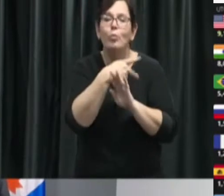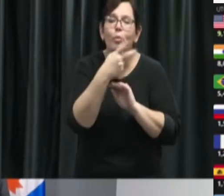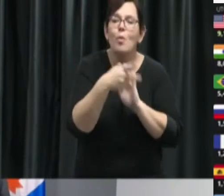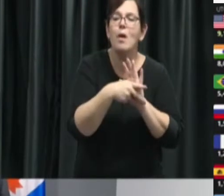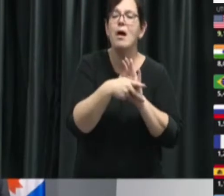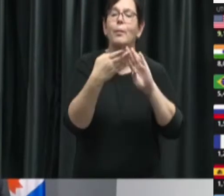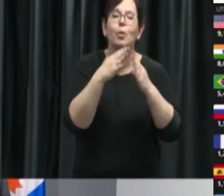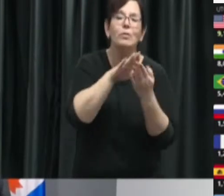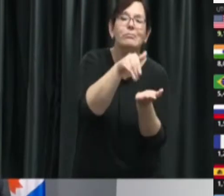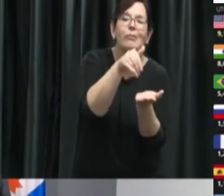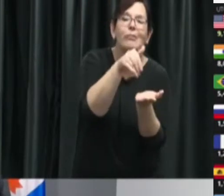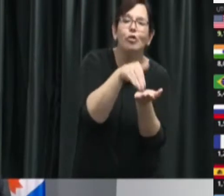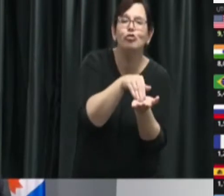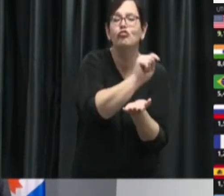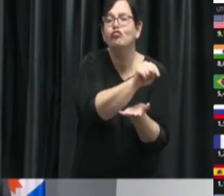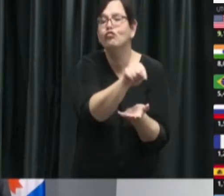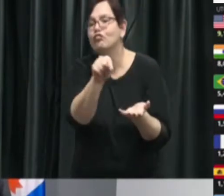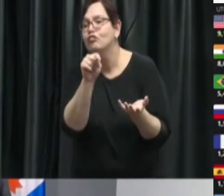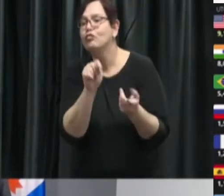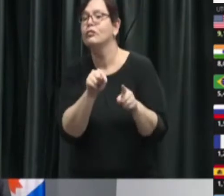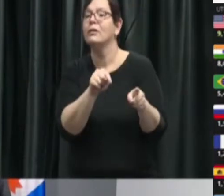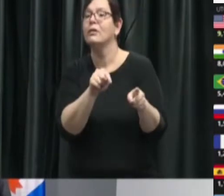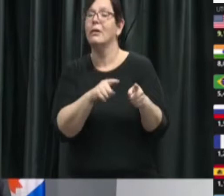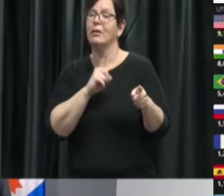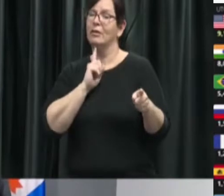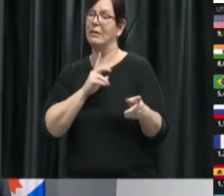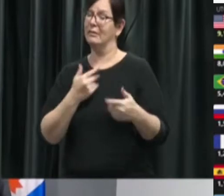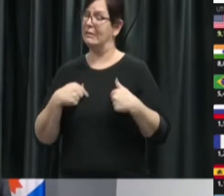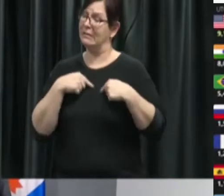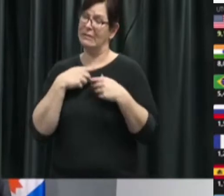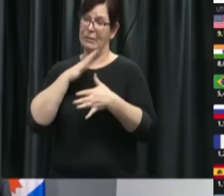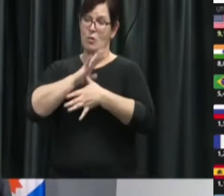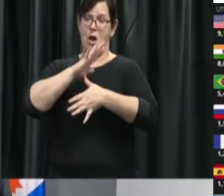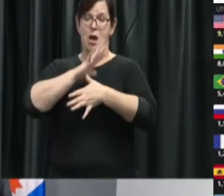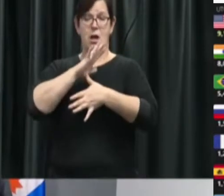an area of priority attention in the next round of funding from the TO Supports